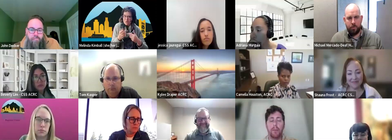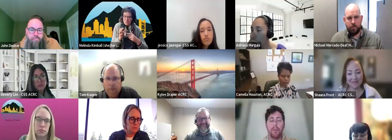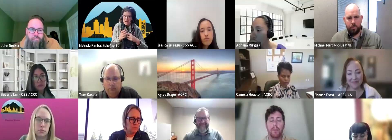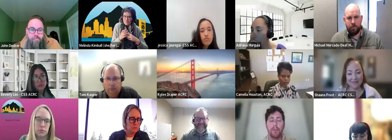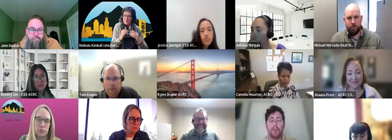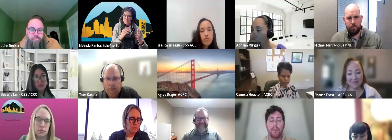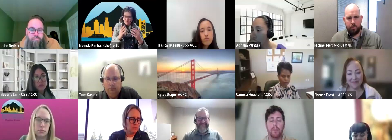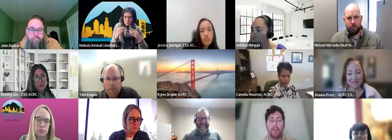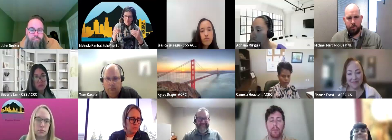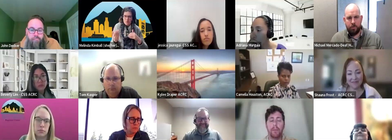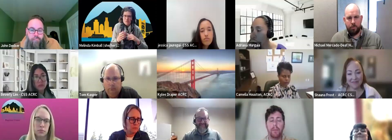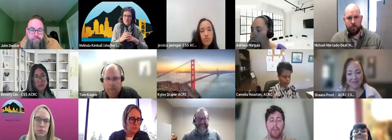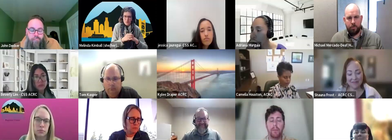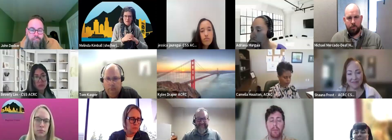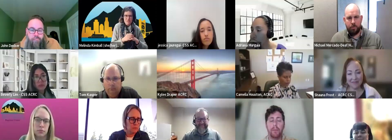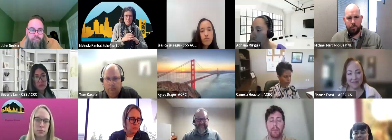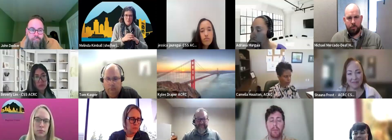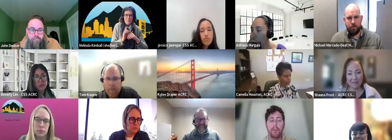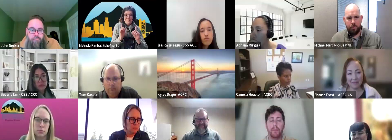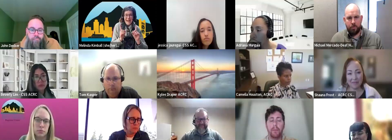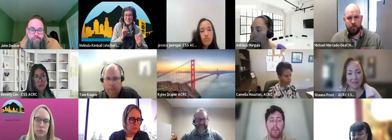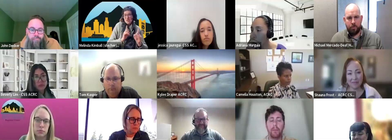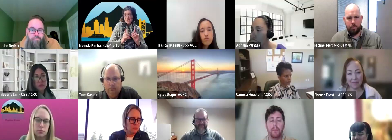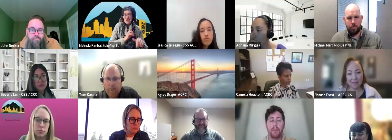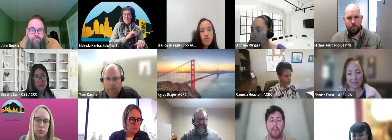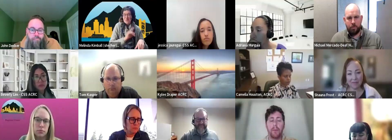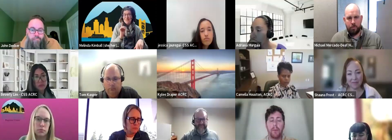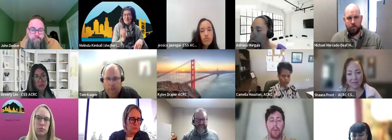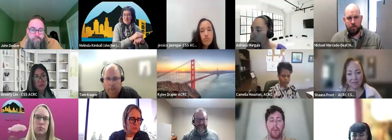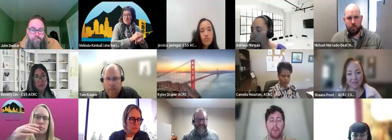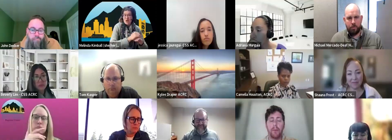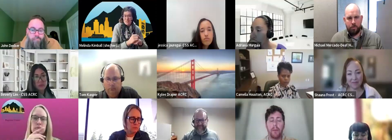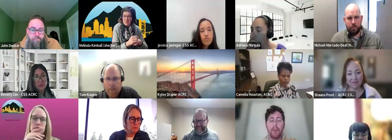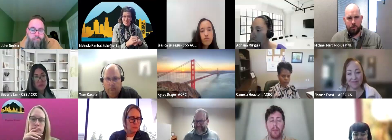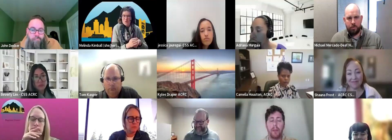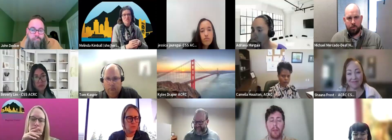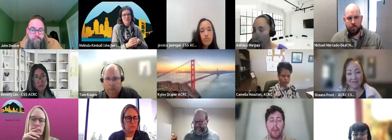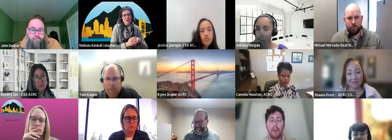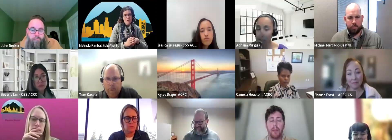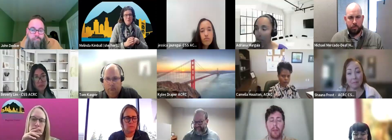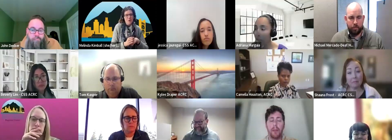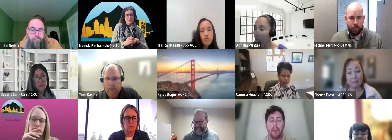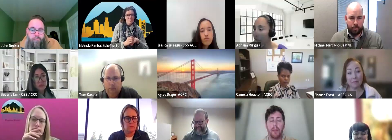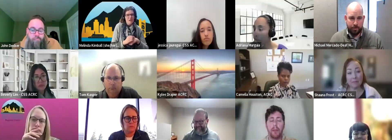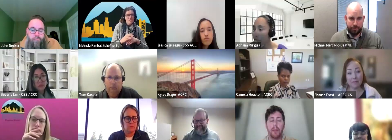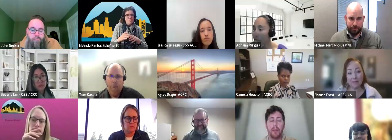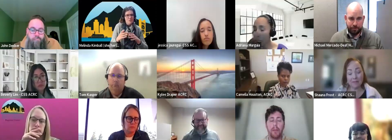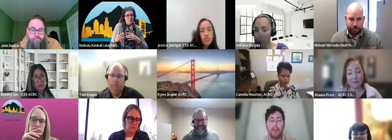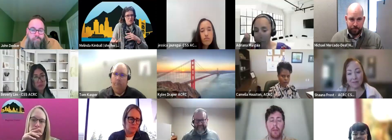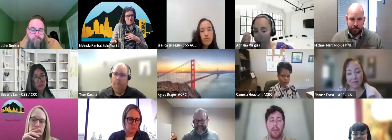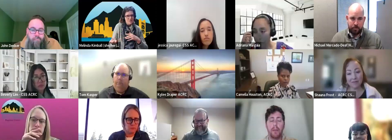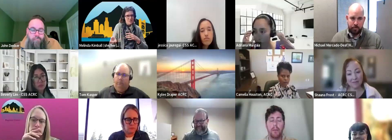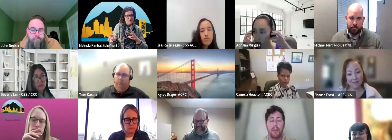been culturally adopted in multiple parts of the US, but it's actually not documented in the dictionary of 10,000 words. So that is why